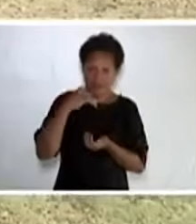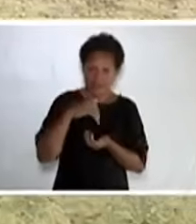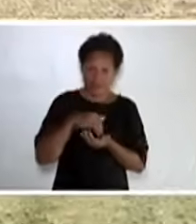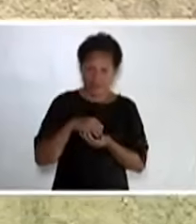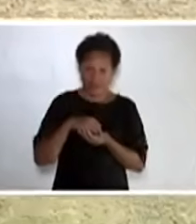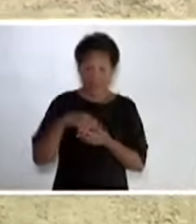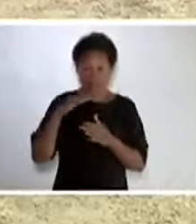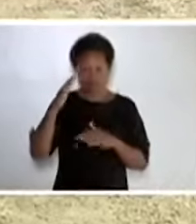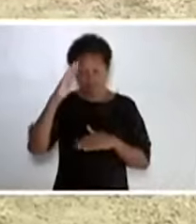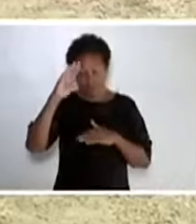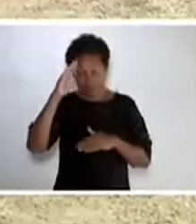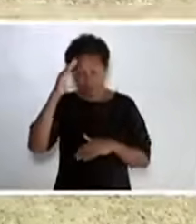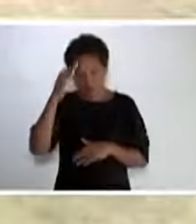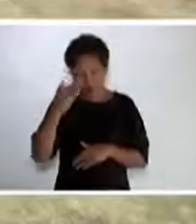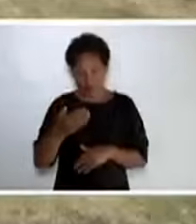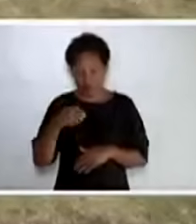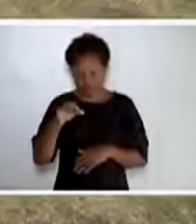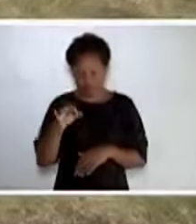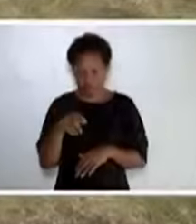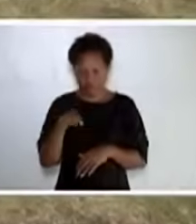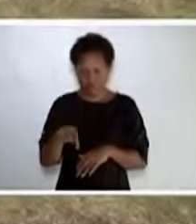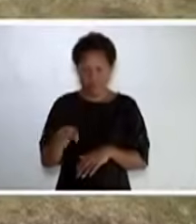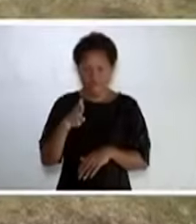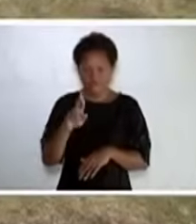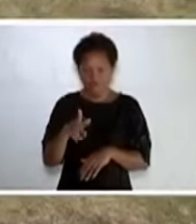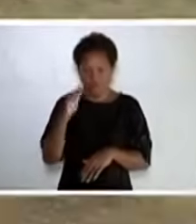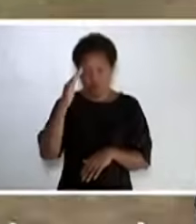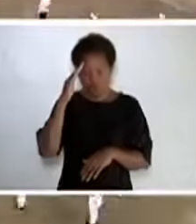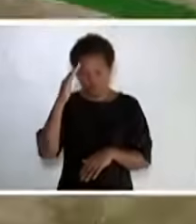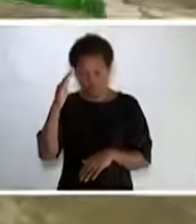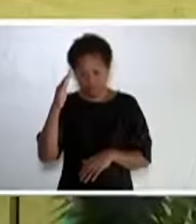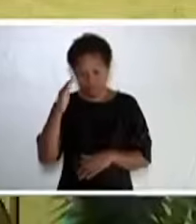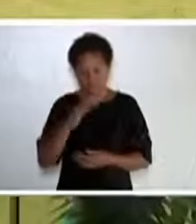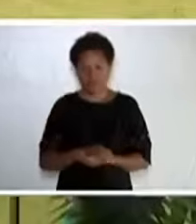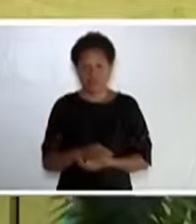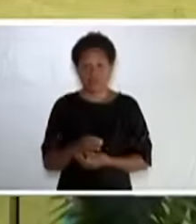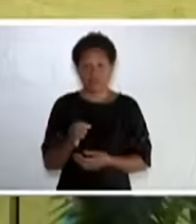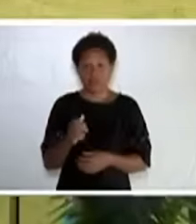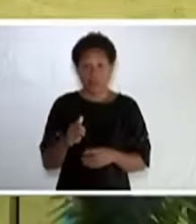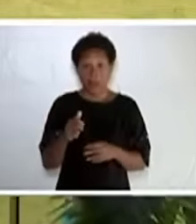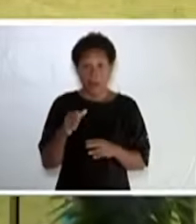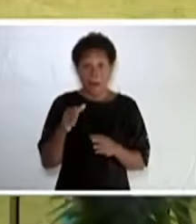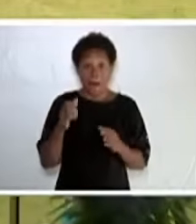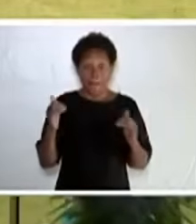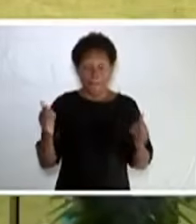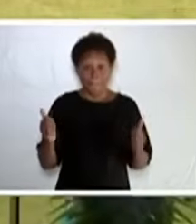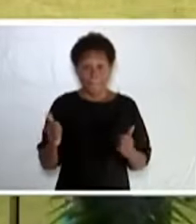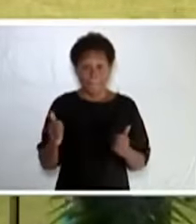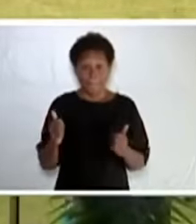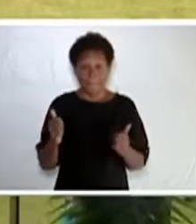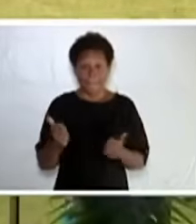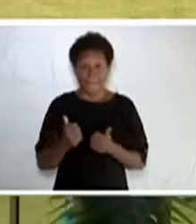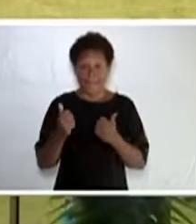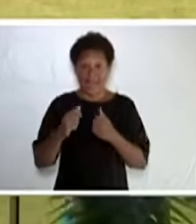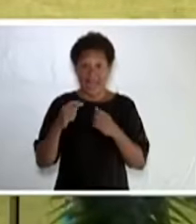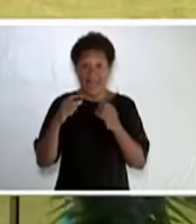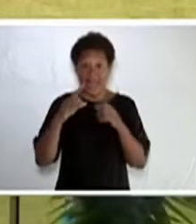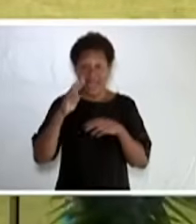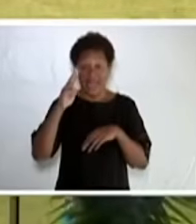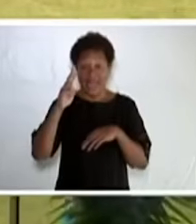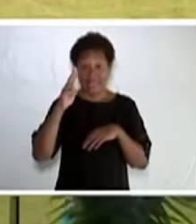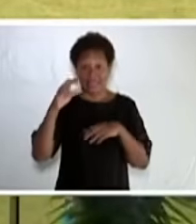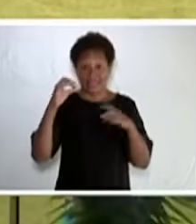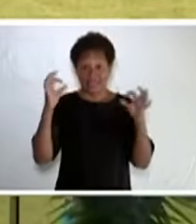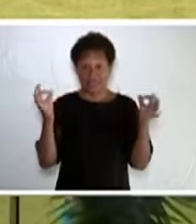salute, presidential salute accorded to him, whereby the national anthem will be played, and everyone would be that seated here